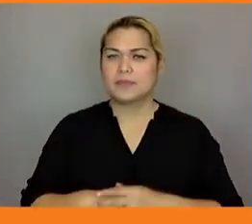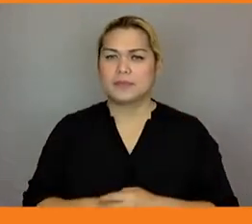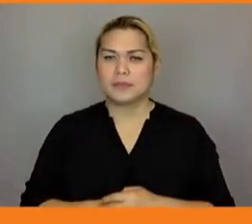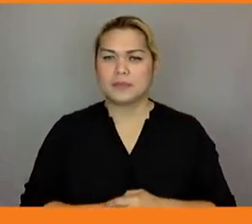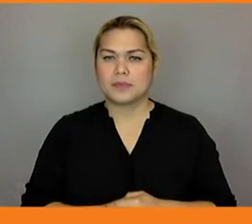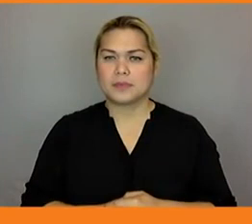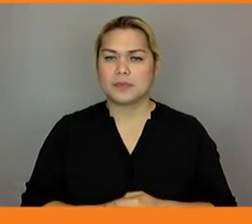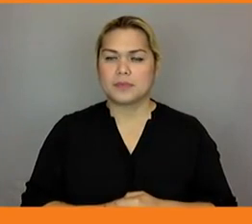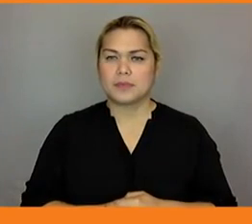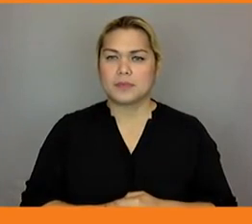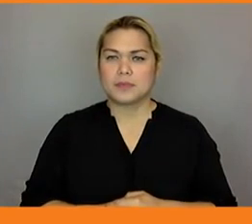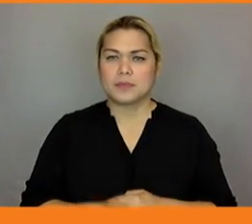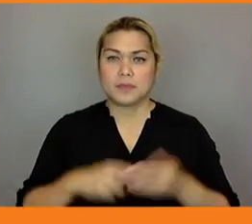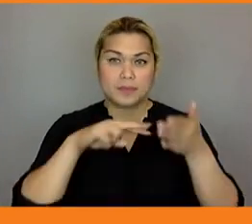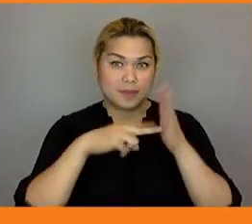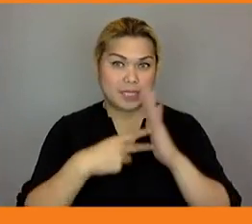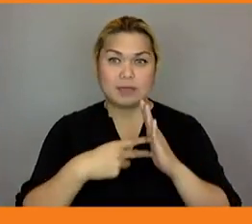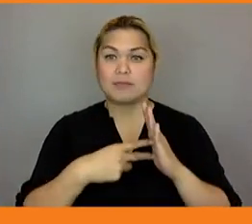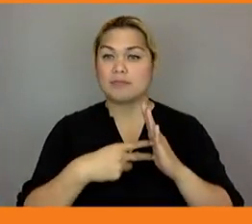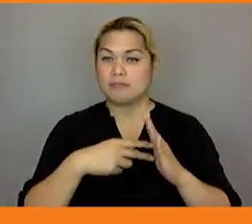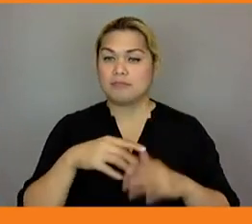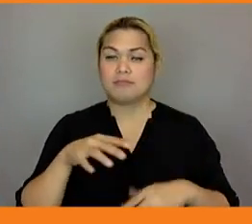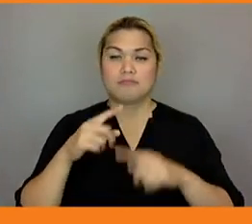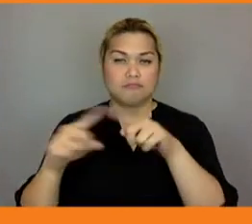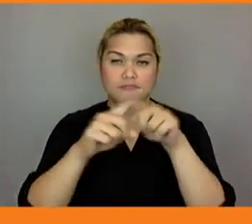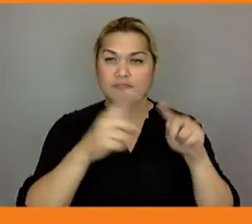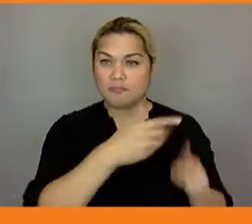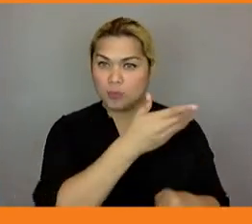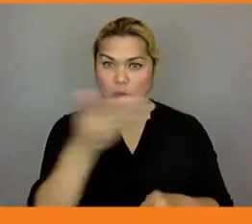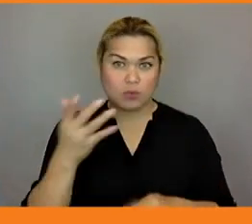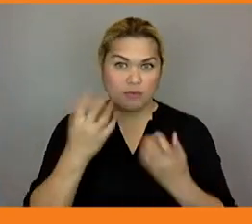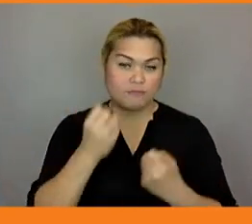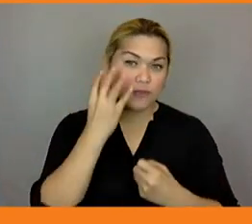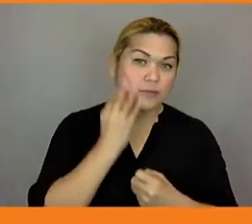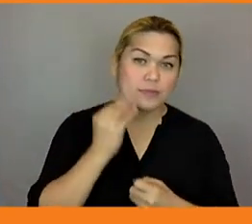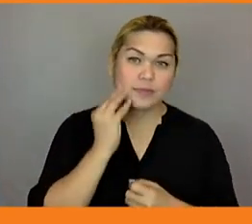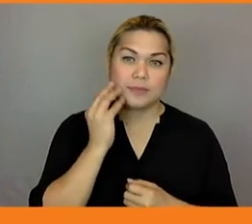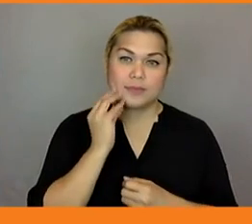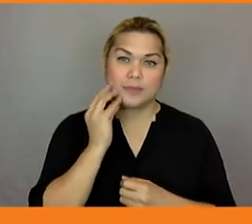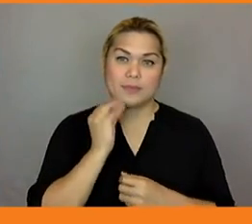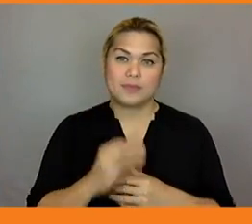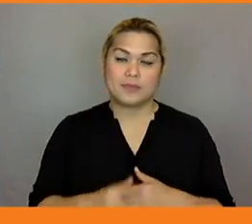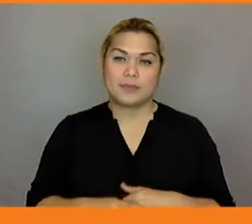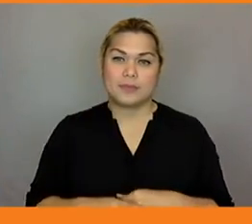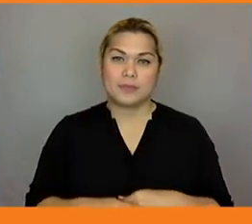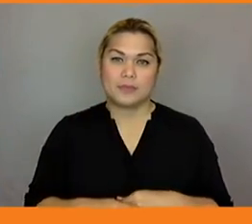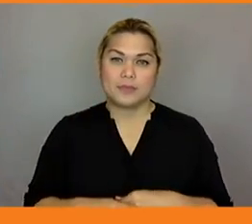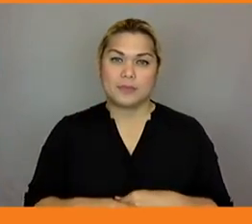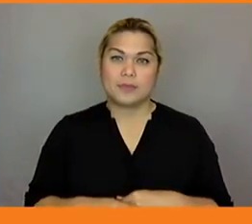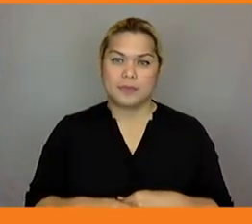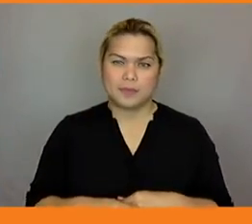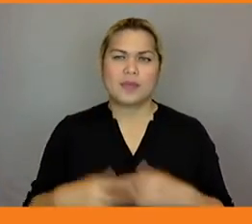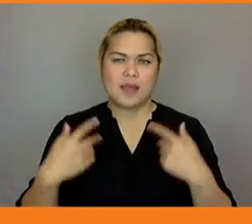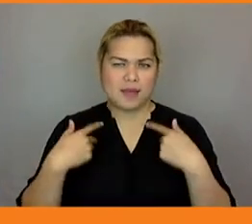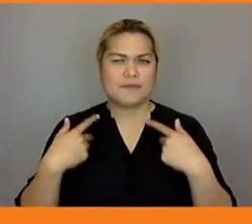appeals we receive through those already existing very reliable and sophisticated mechanisms inside the bank. Thank you, Mr.